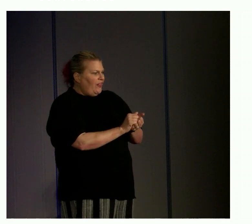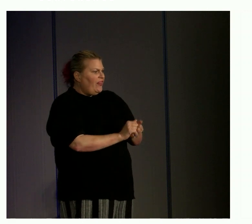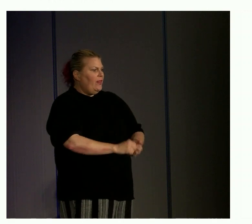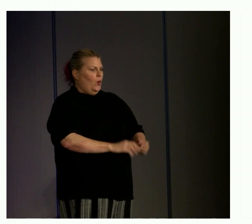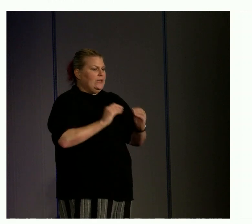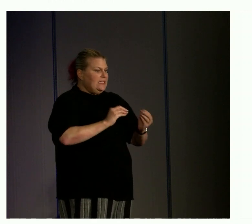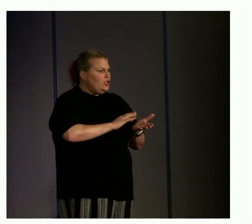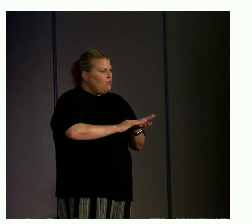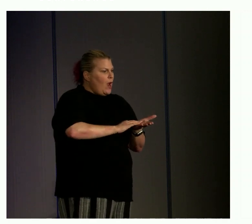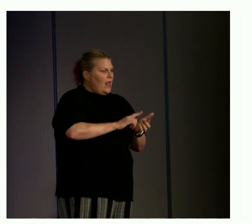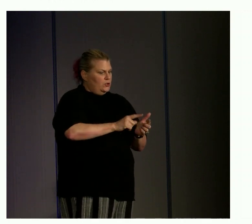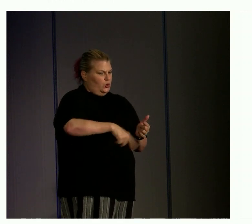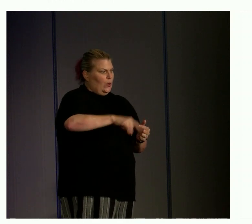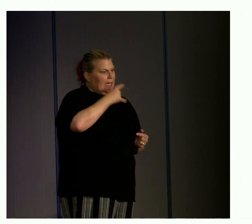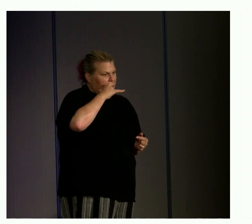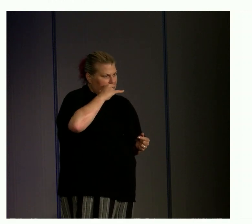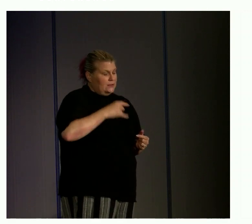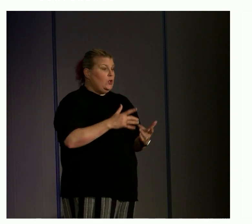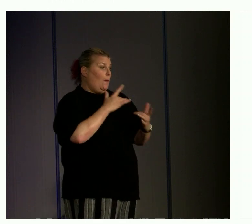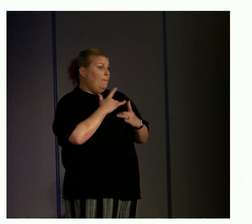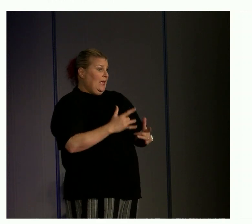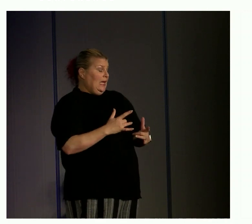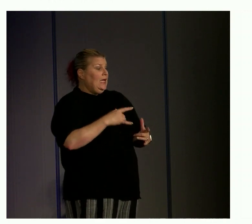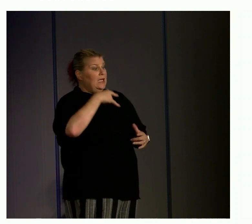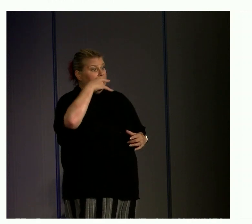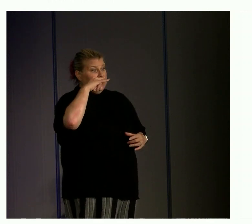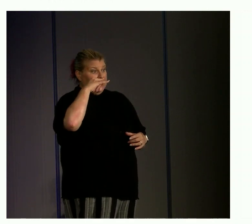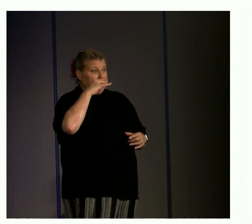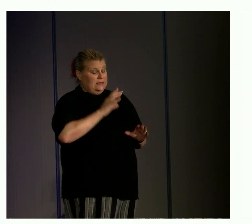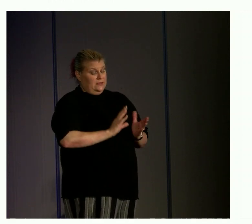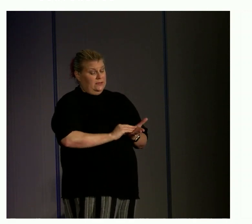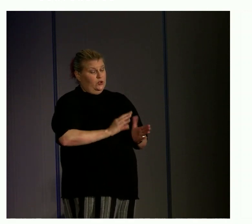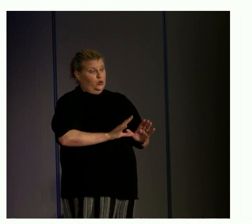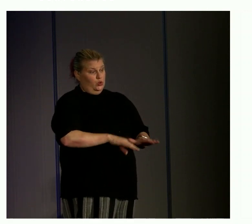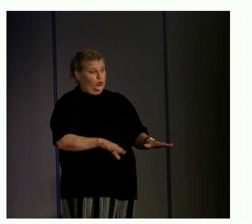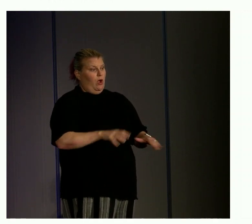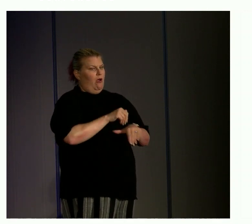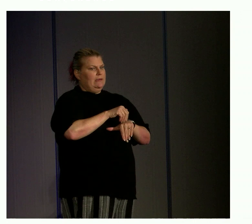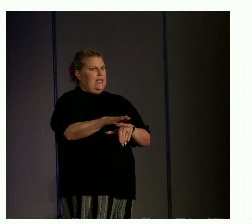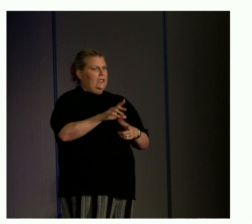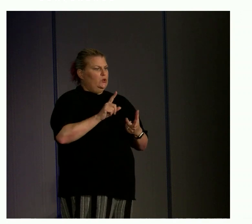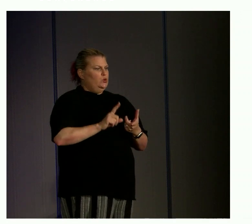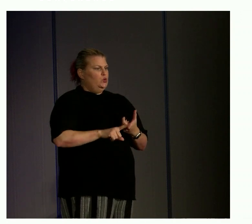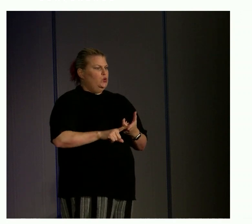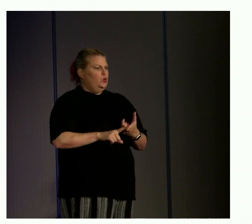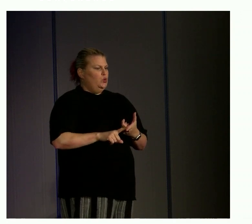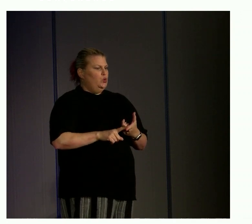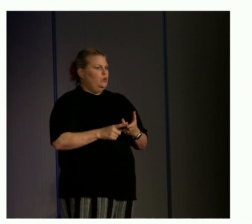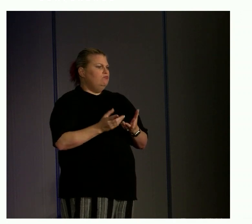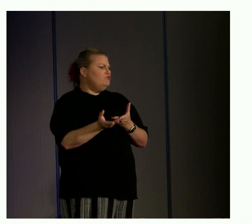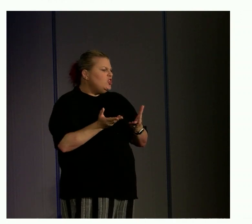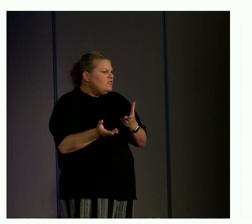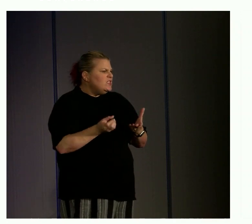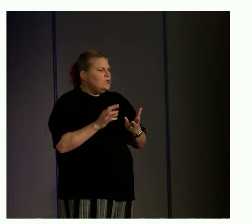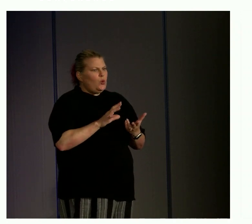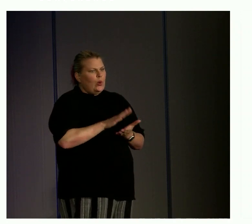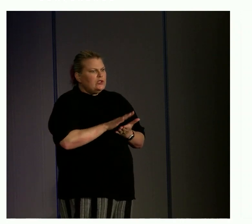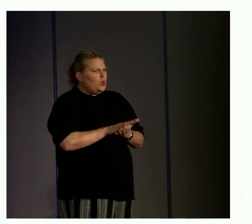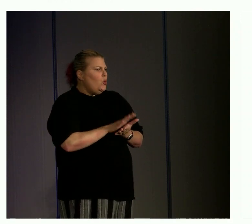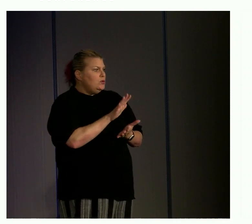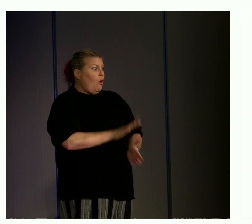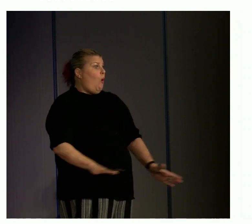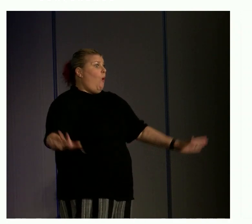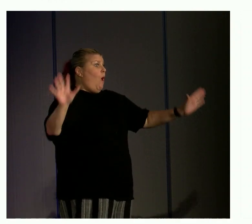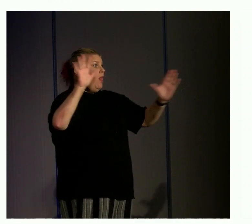to those kids. So usually the kids are sent to services or schools all over